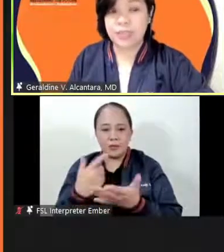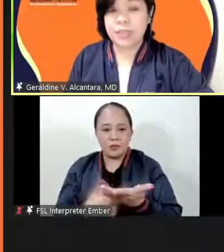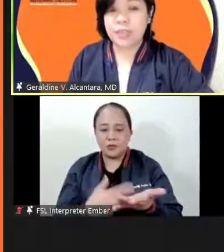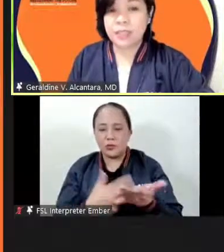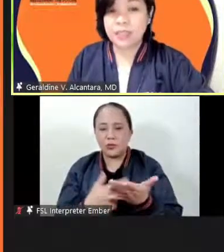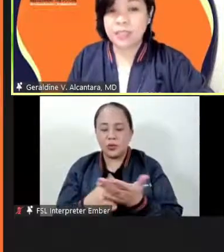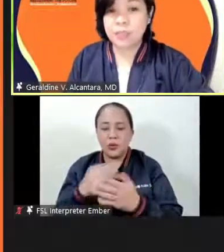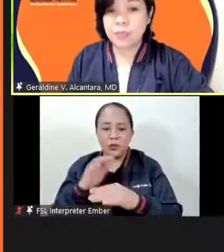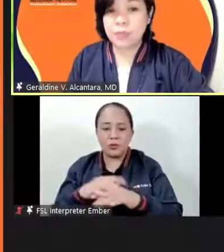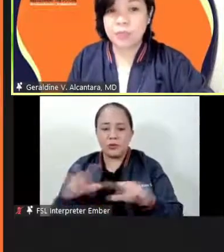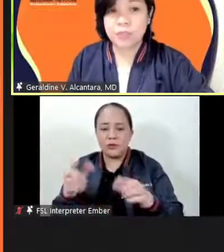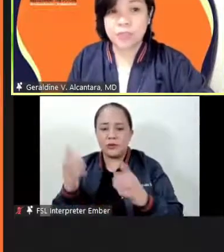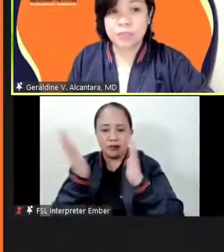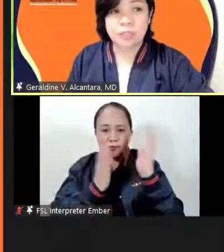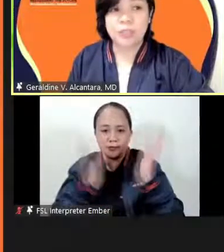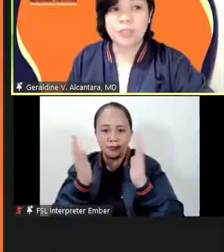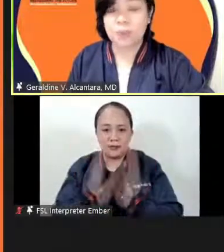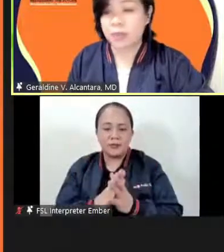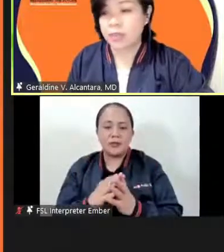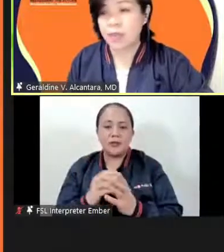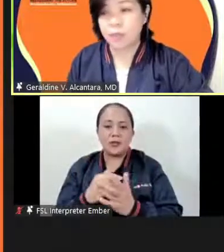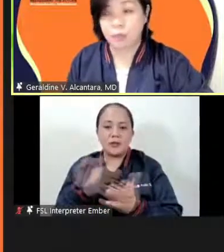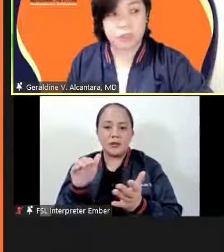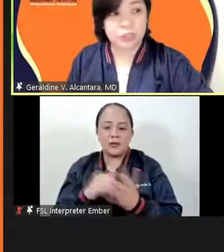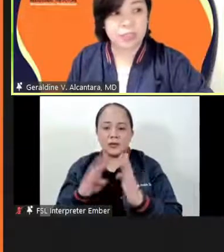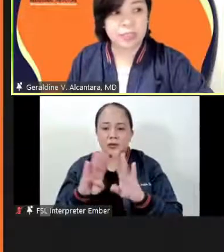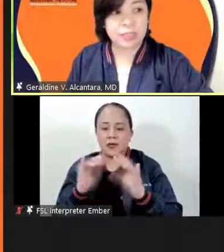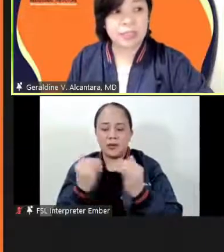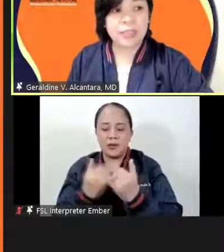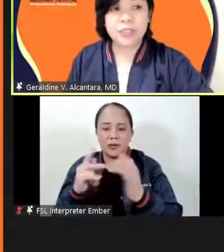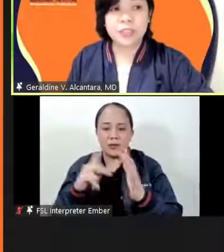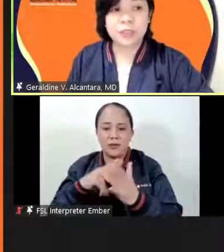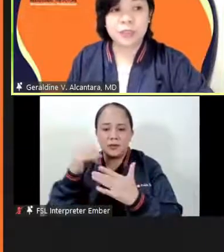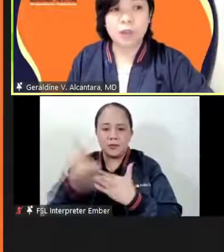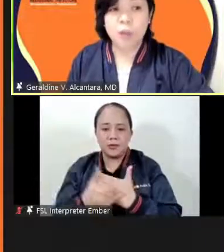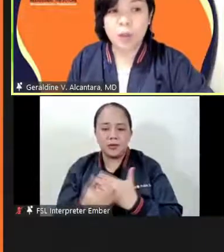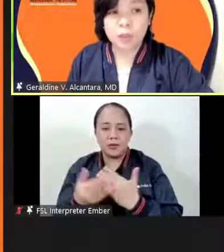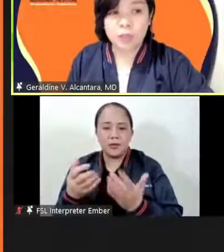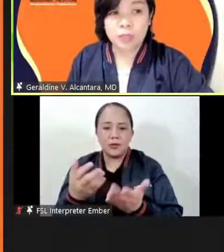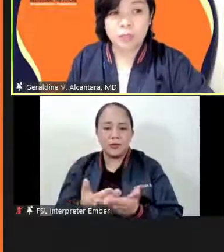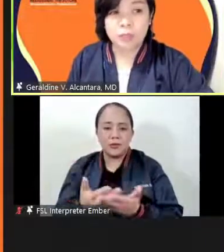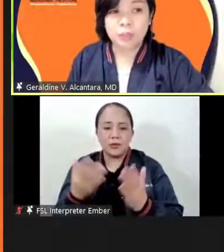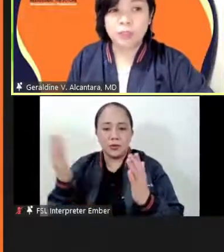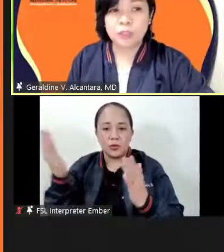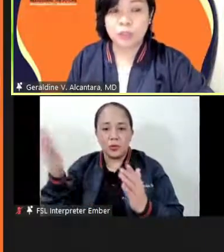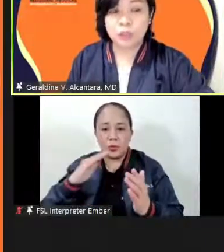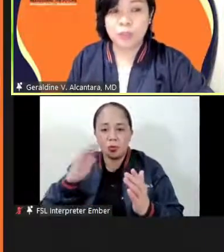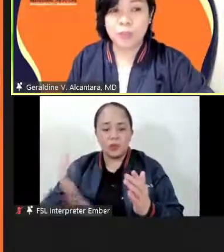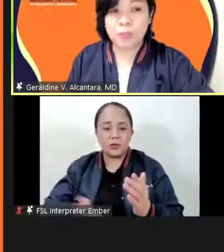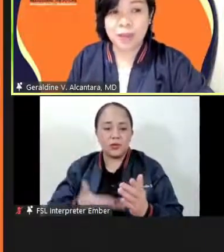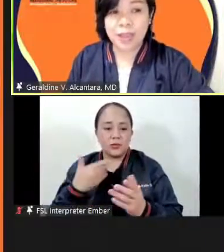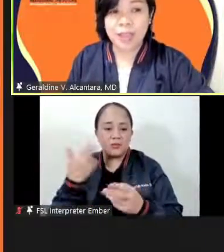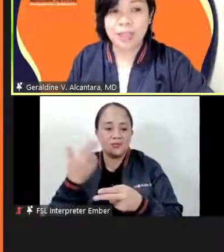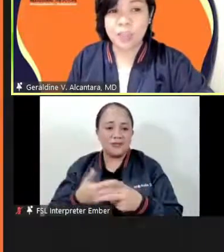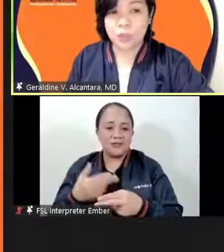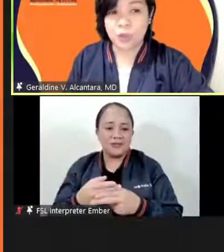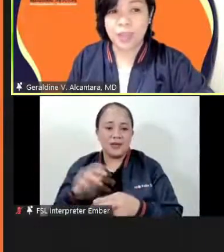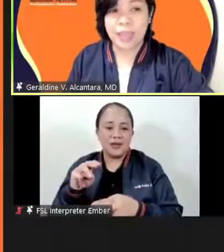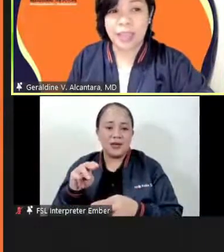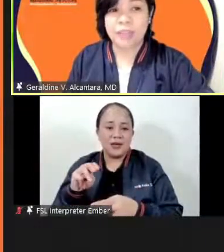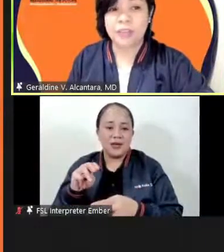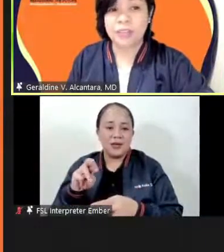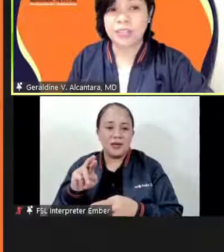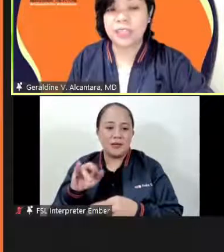services, the Tele-CPU Center sa Barangay Project, let us give a warm welcome to Dr. Mary Ann